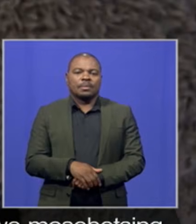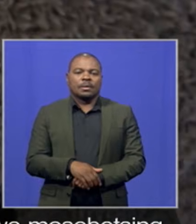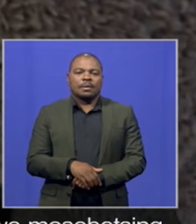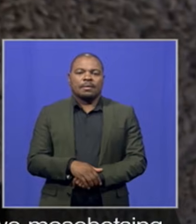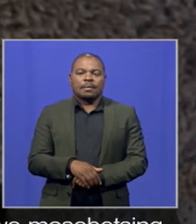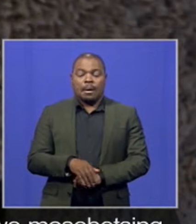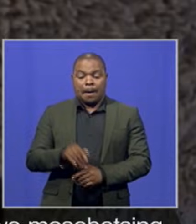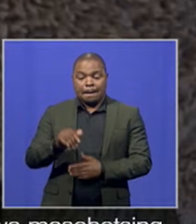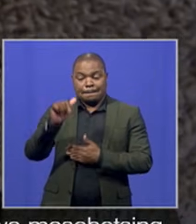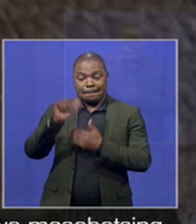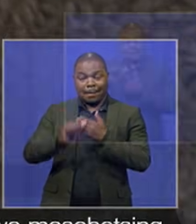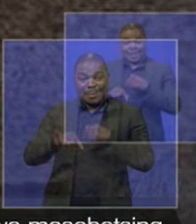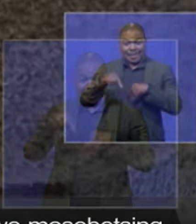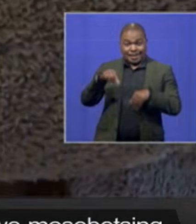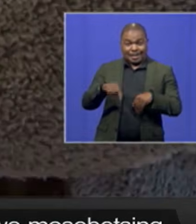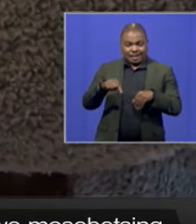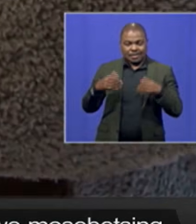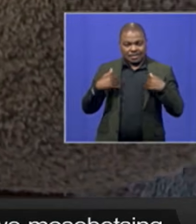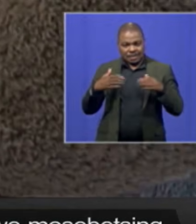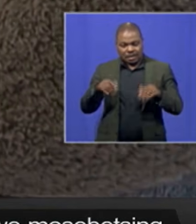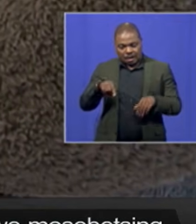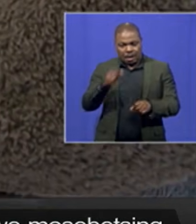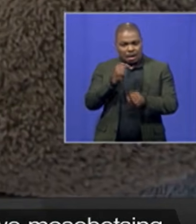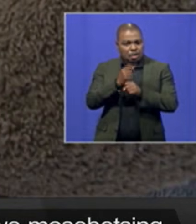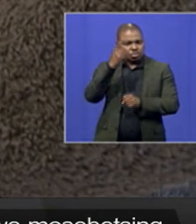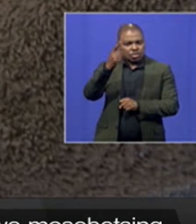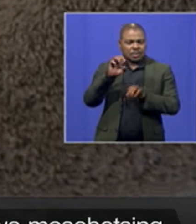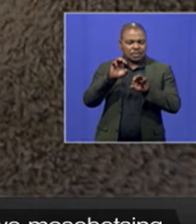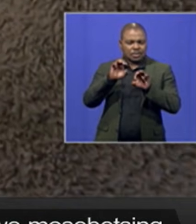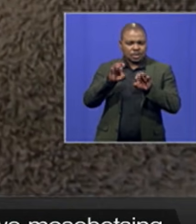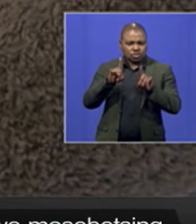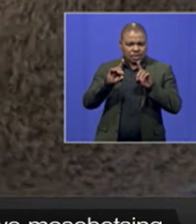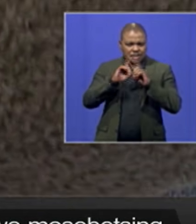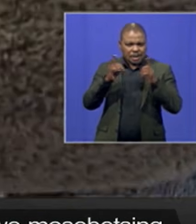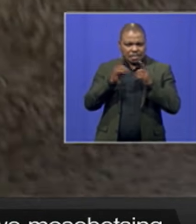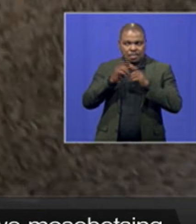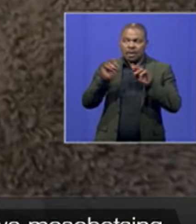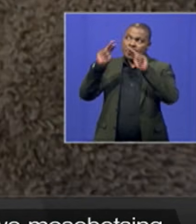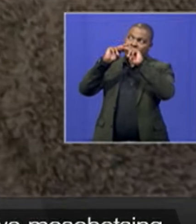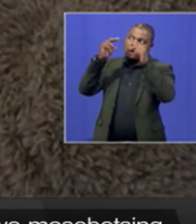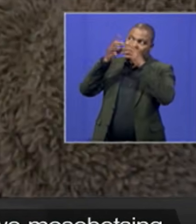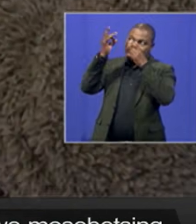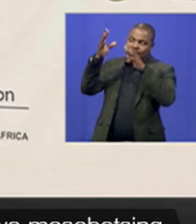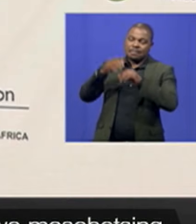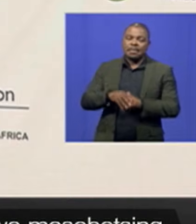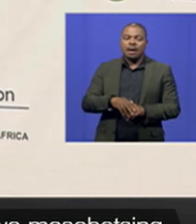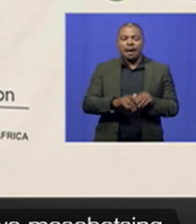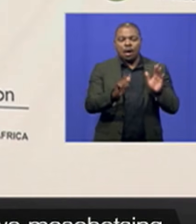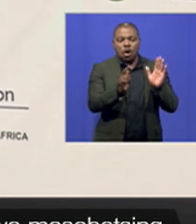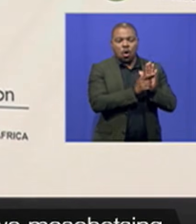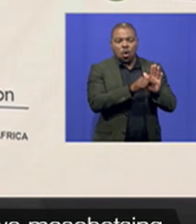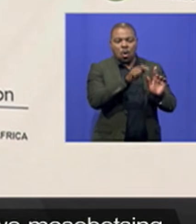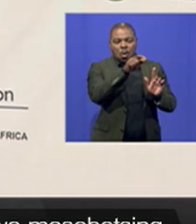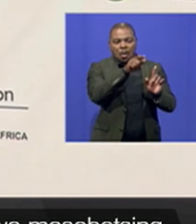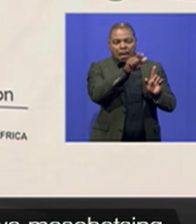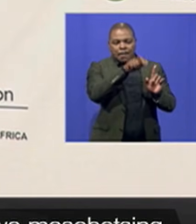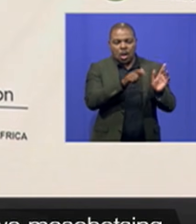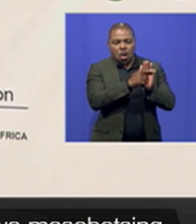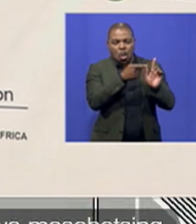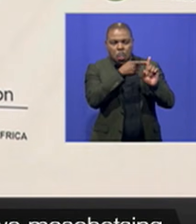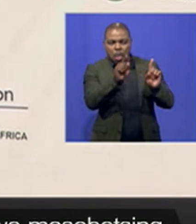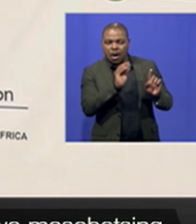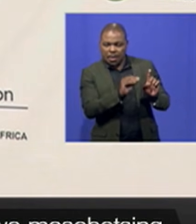Maqalong a kgwedi ena lefapha la thuto Gauteng le ile la hlokomedisa lefapha boemong ba naha ka tlolo ya molao e ka bang teng athe e